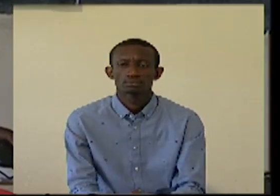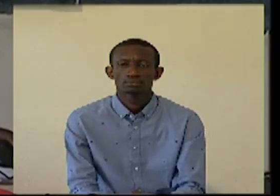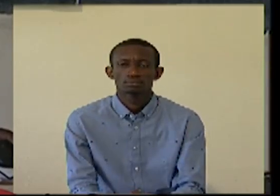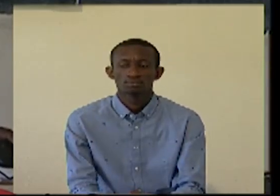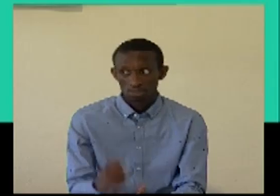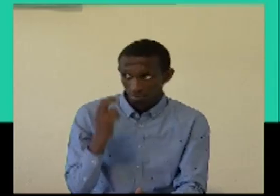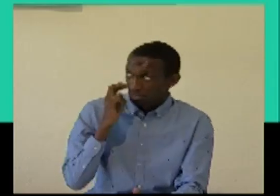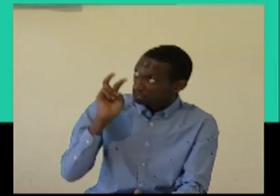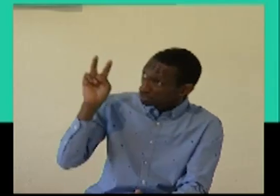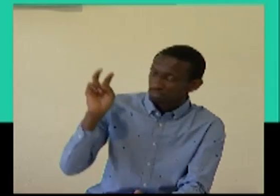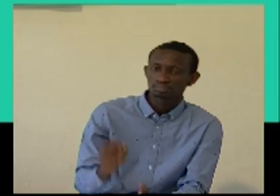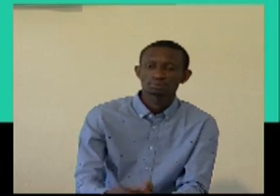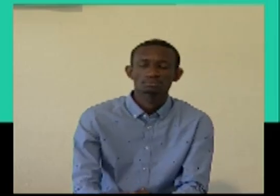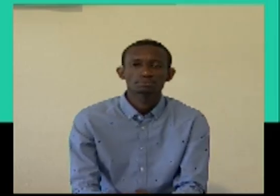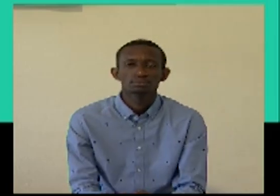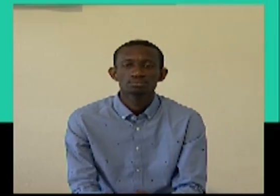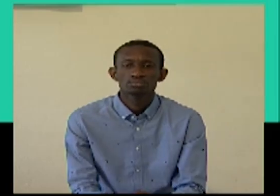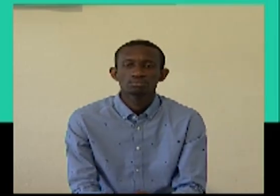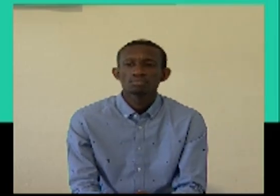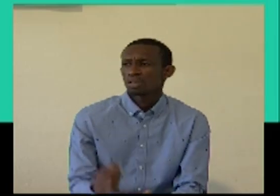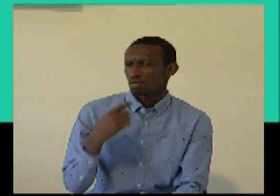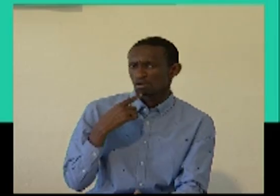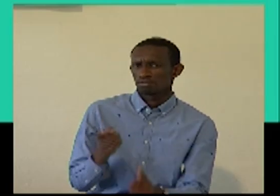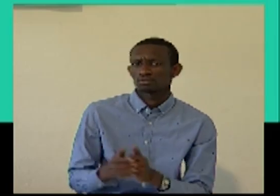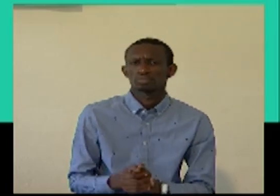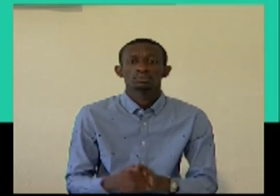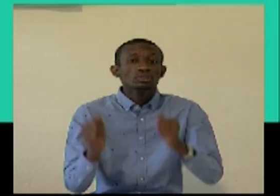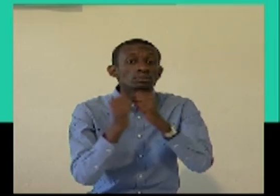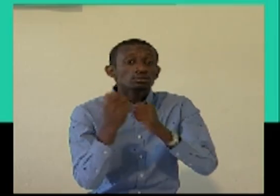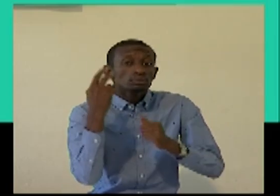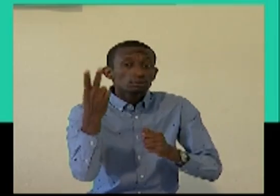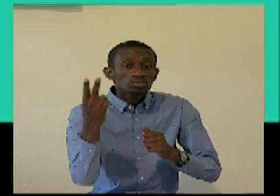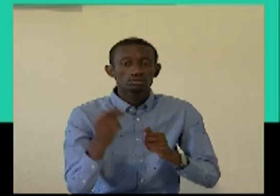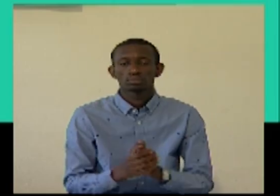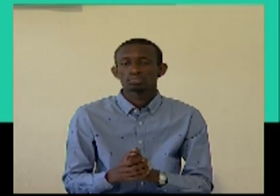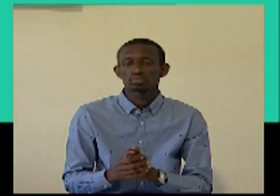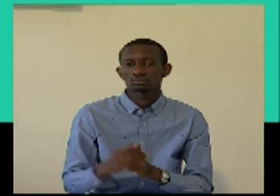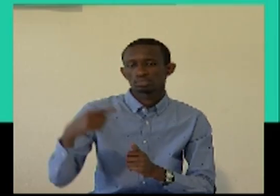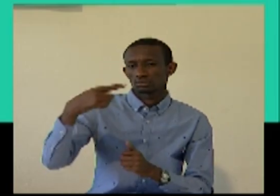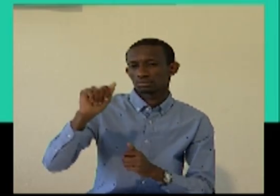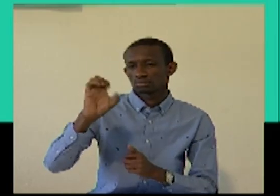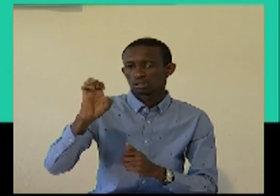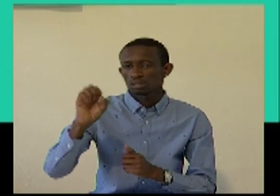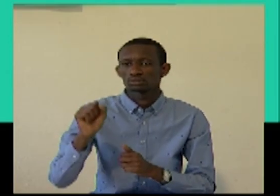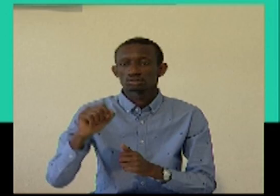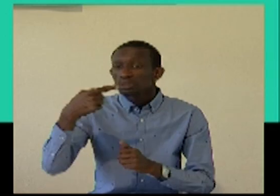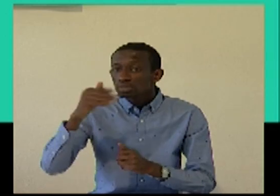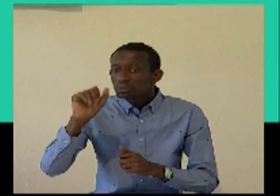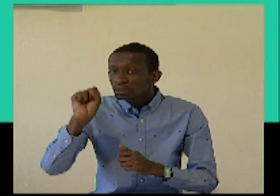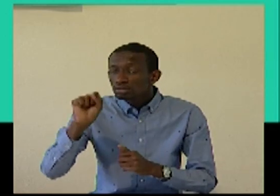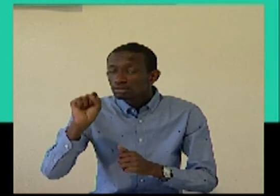Look here, please. It is being said that 12 grams of carbon-12 are found to